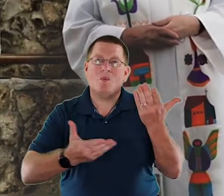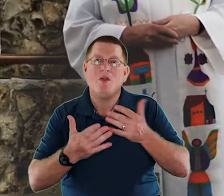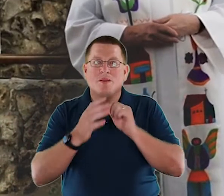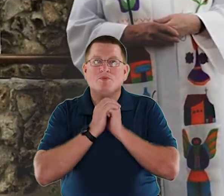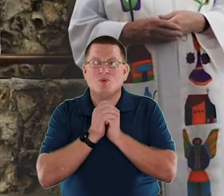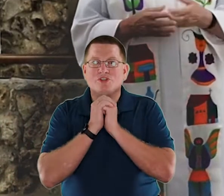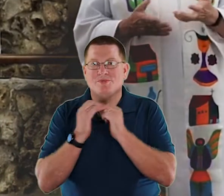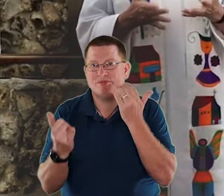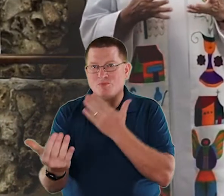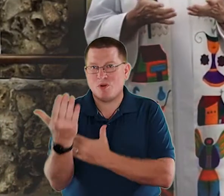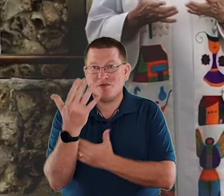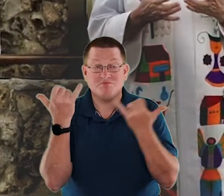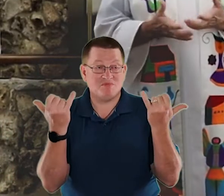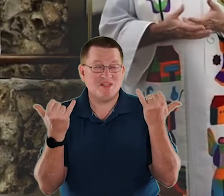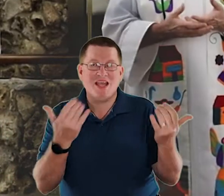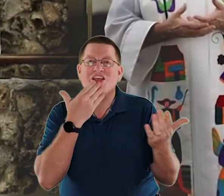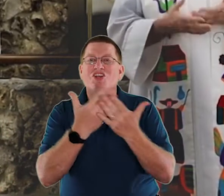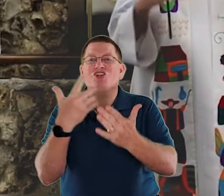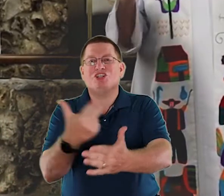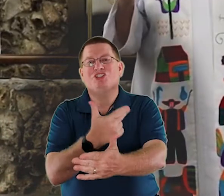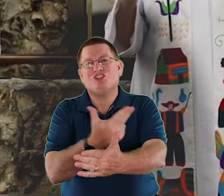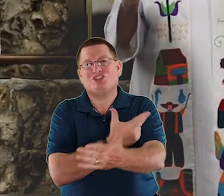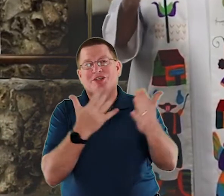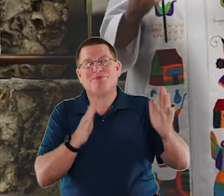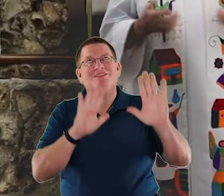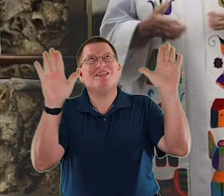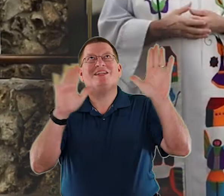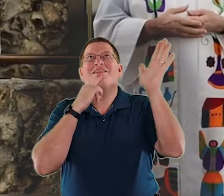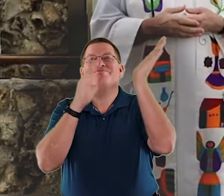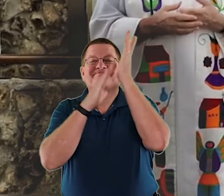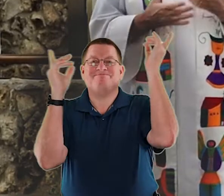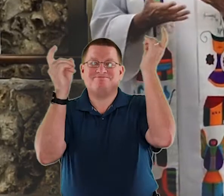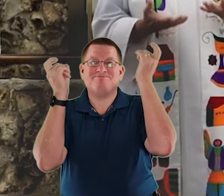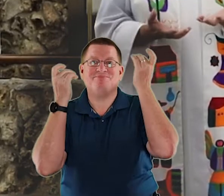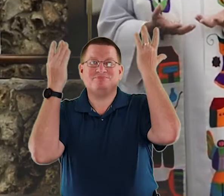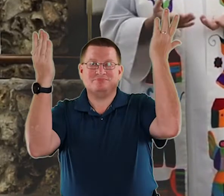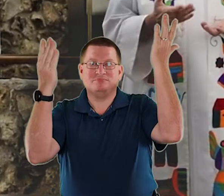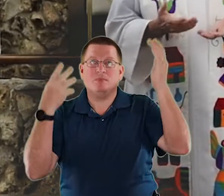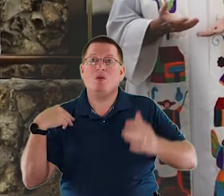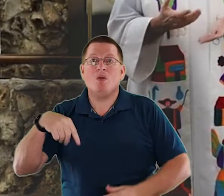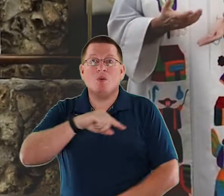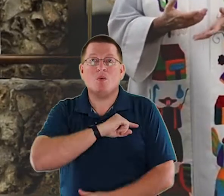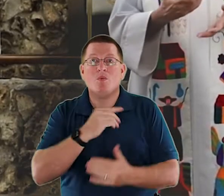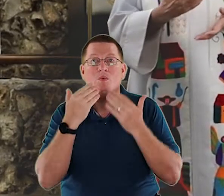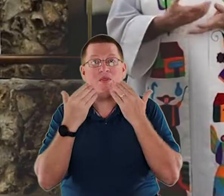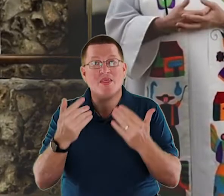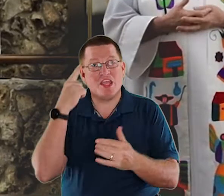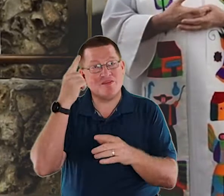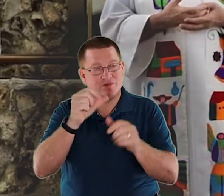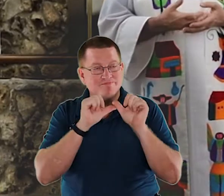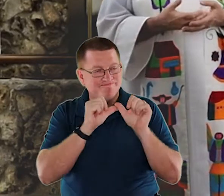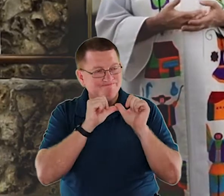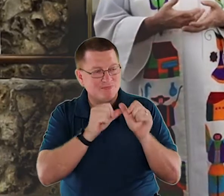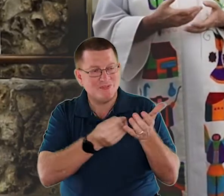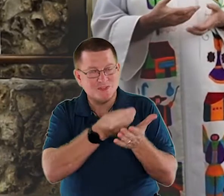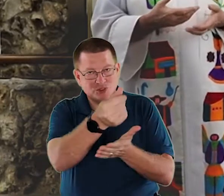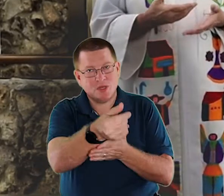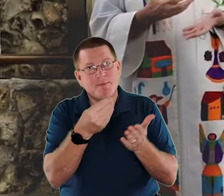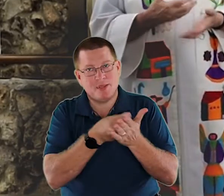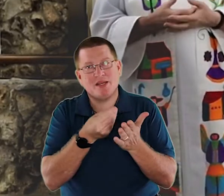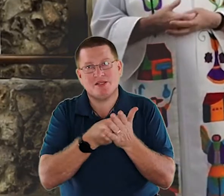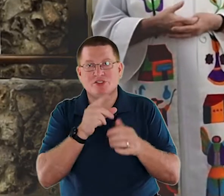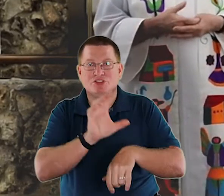Welcome to worship this morning. Today is Good Shepherd Sunday. Alleluia. We thank you for keeping up with your financial